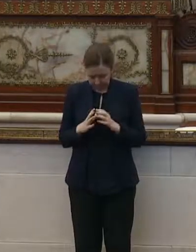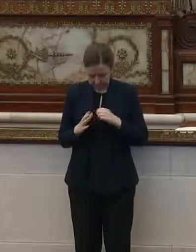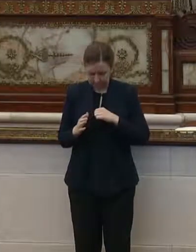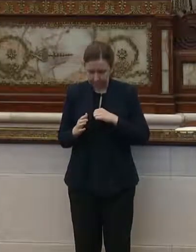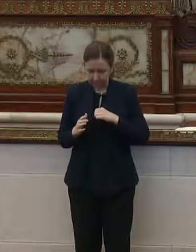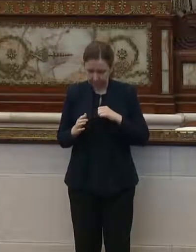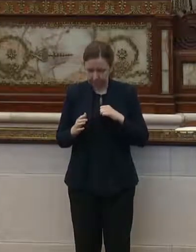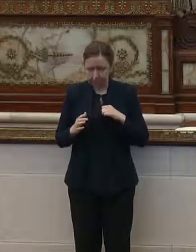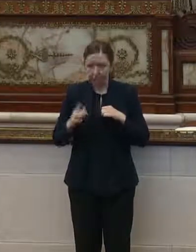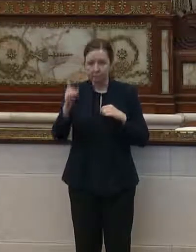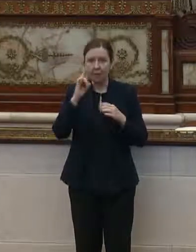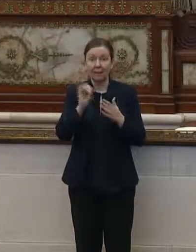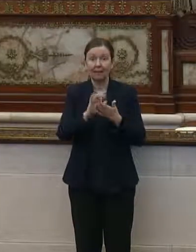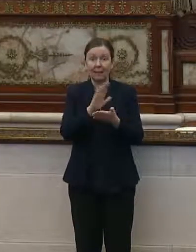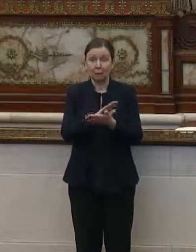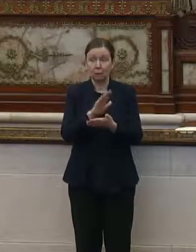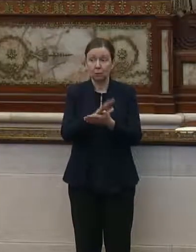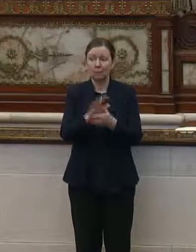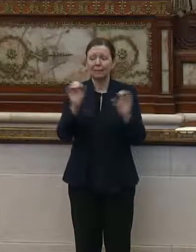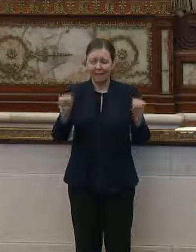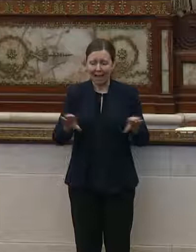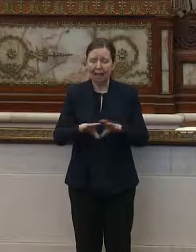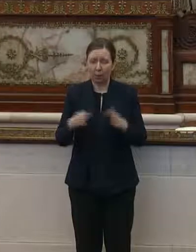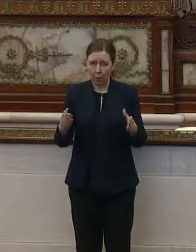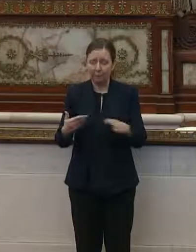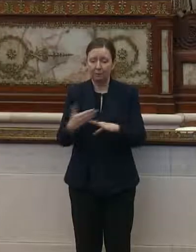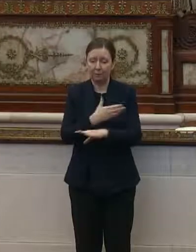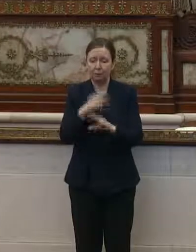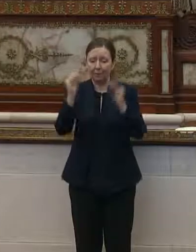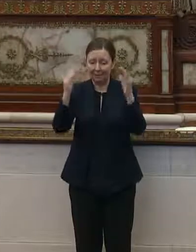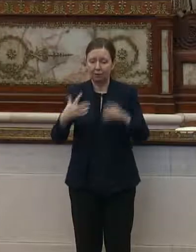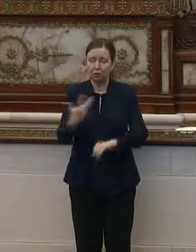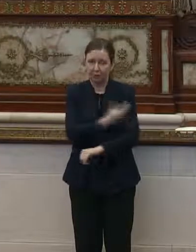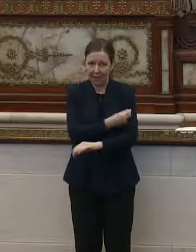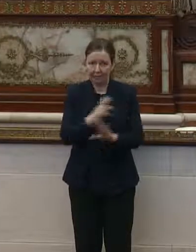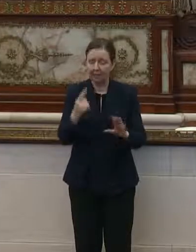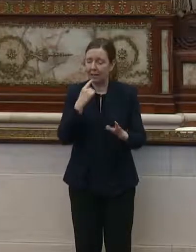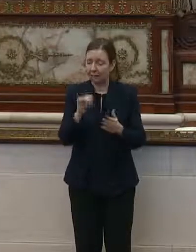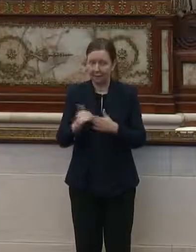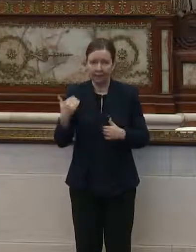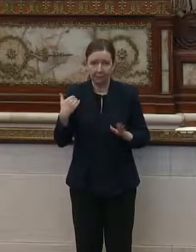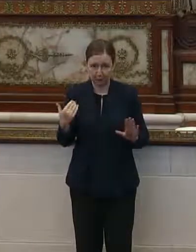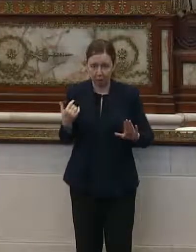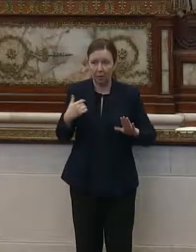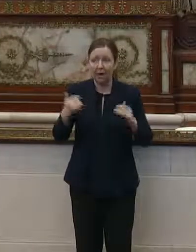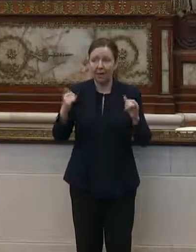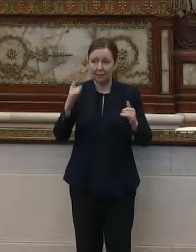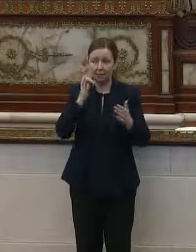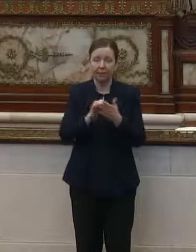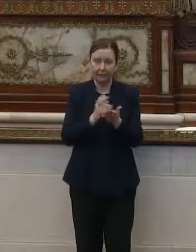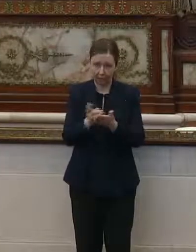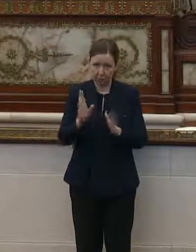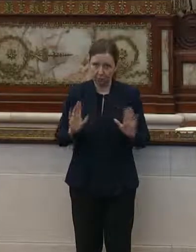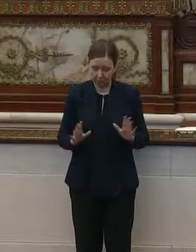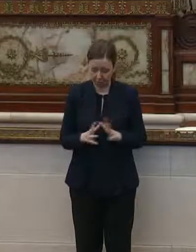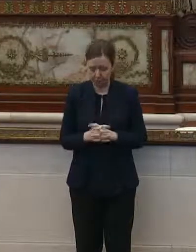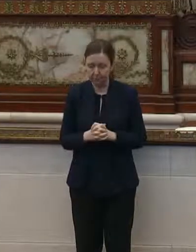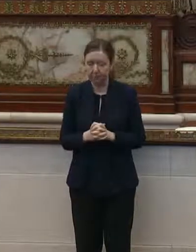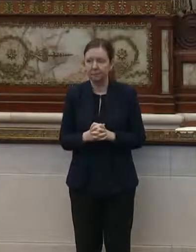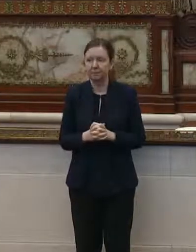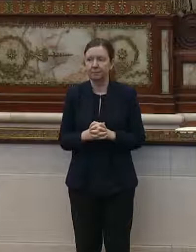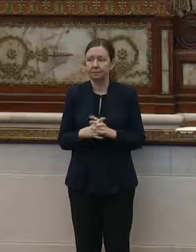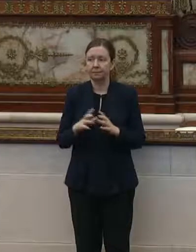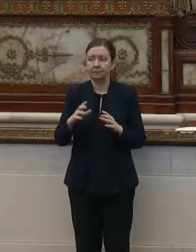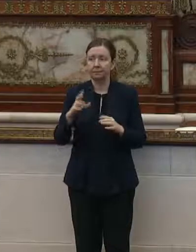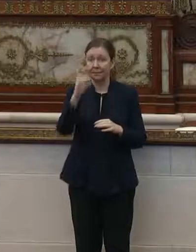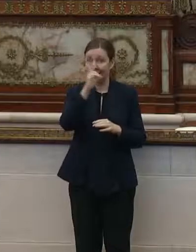I do think the schools can open before all the teachers are vaccinated. I've said that before. I still think that that is true. The parochial schools